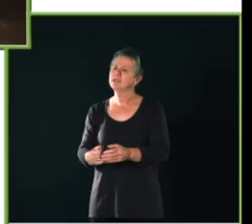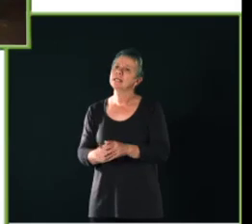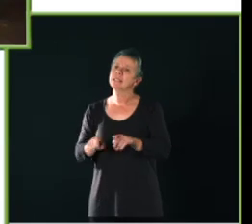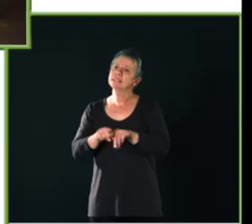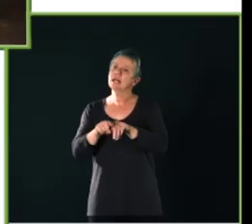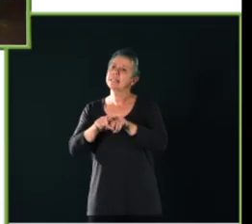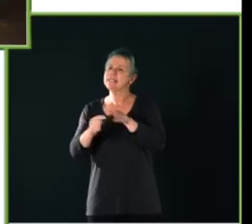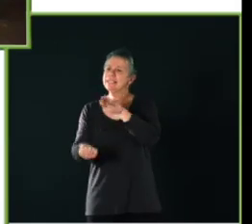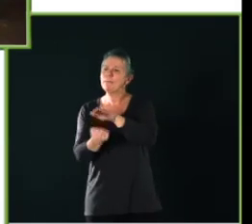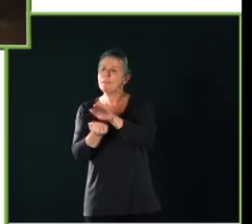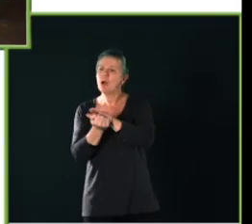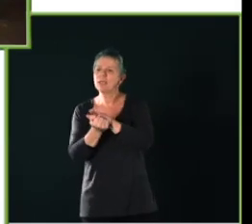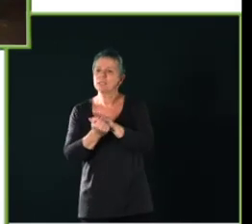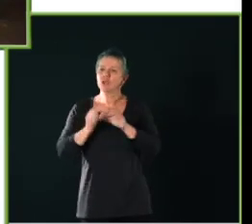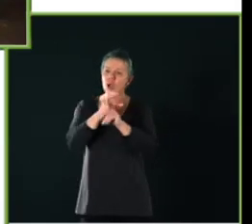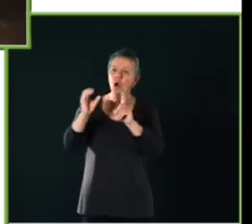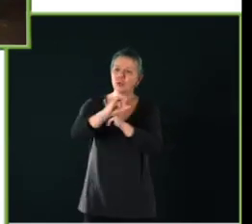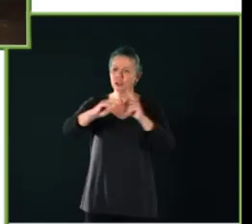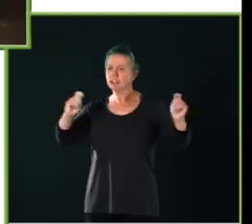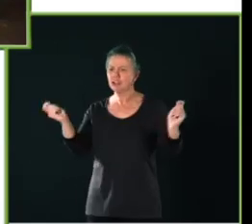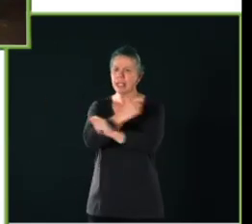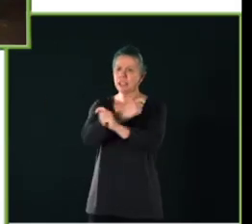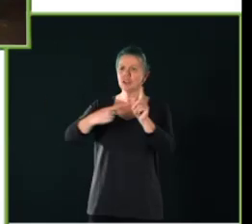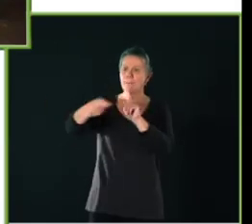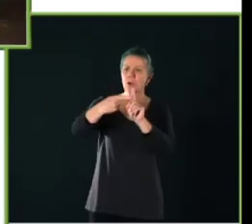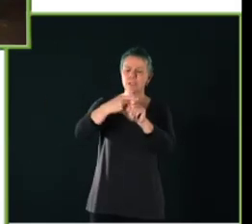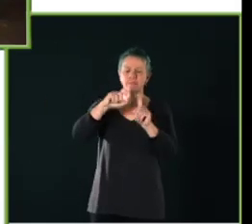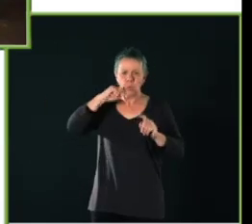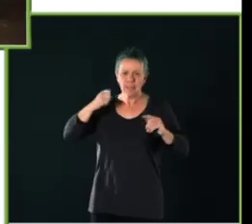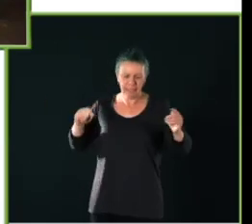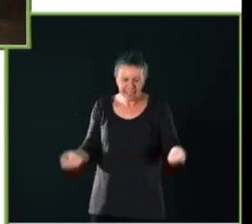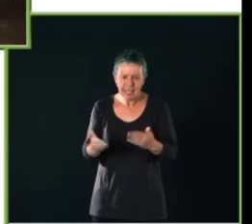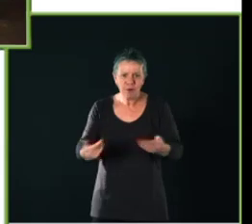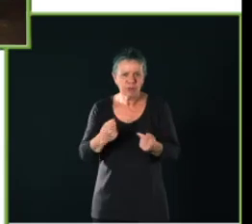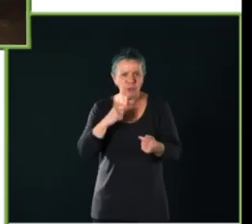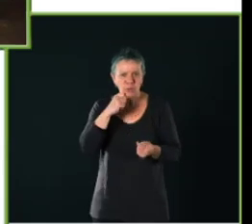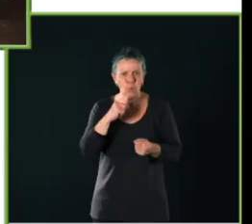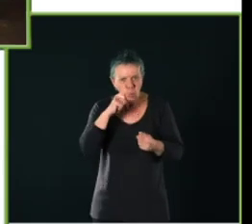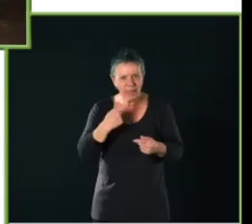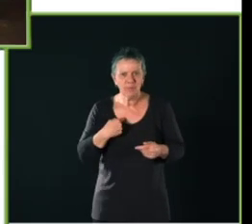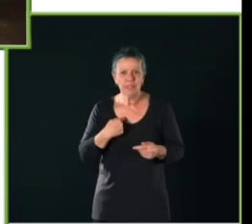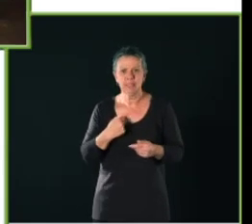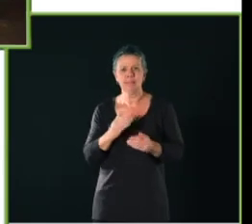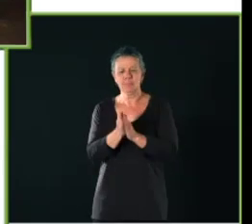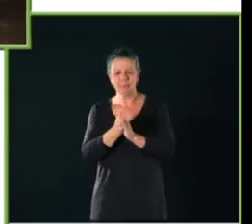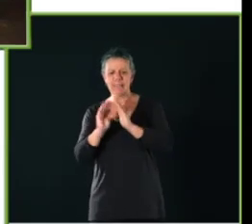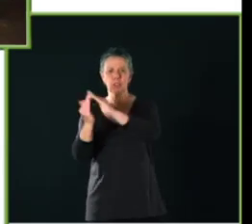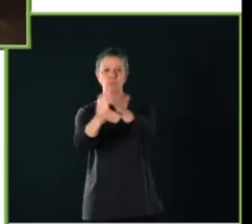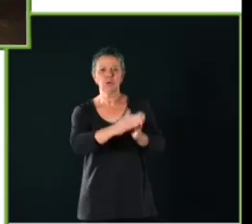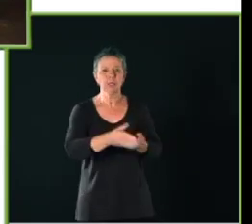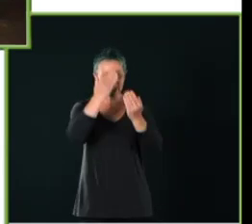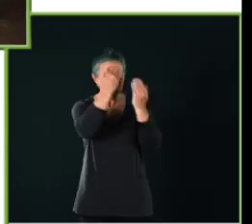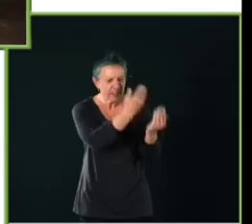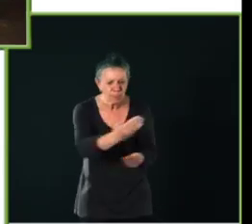the positive culture change that I will encourage within the organisation, where our community will be respected and their voices